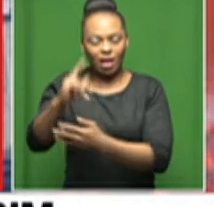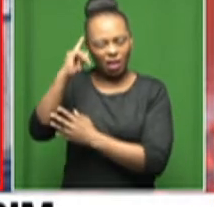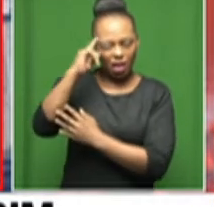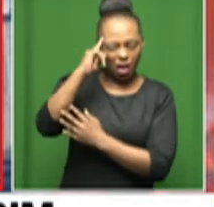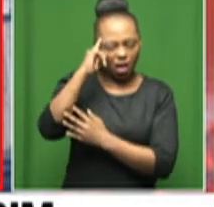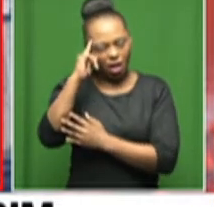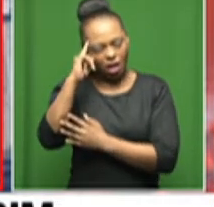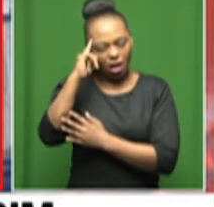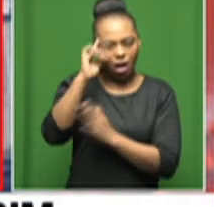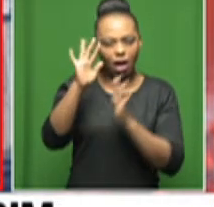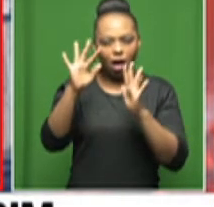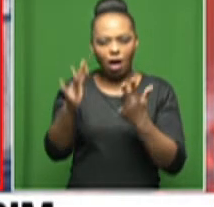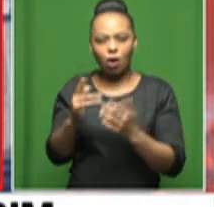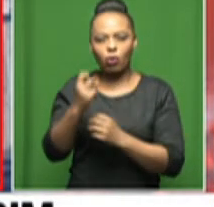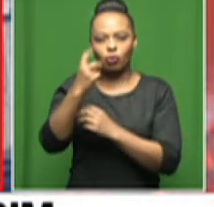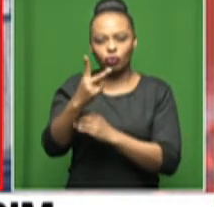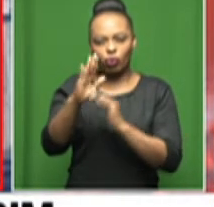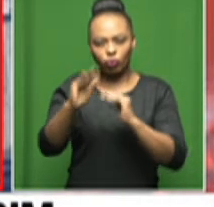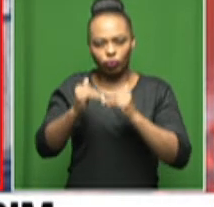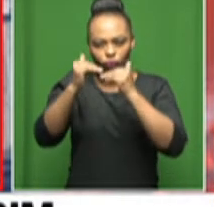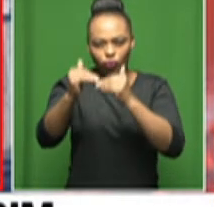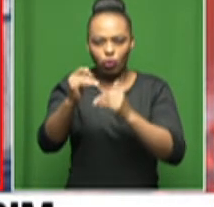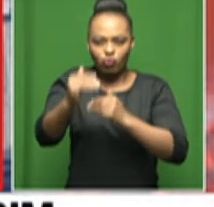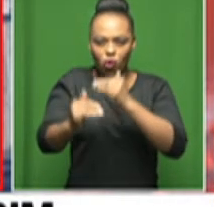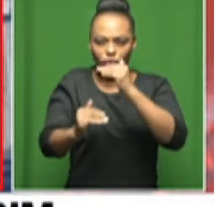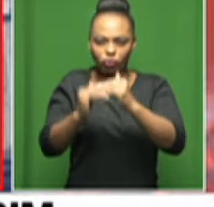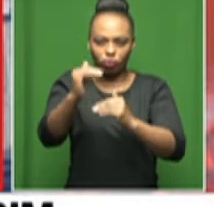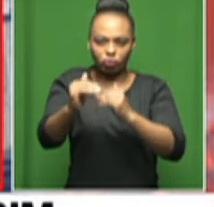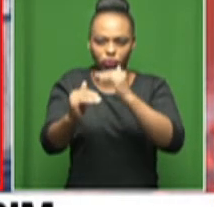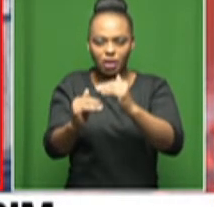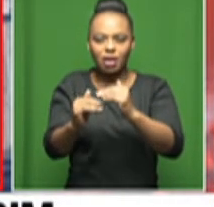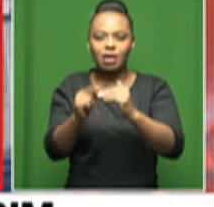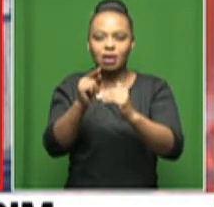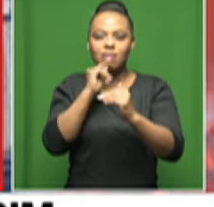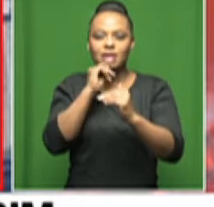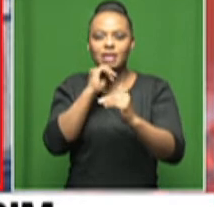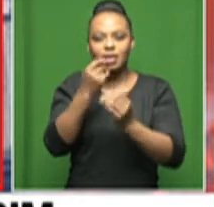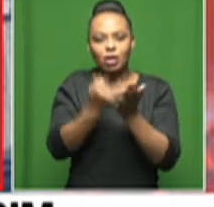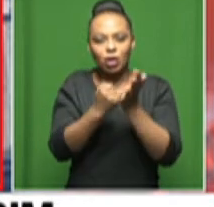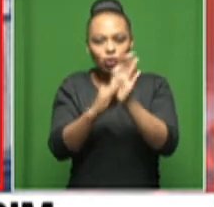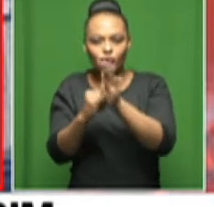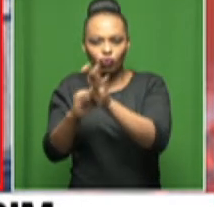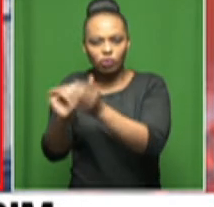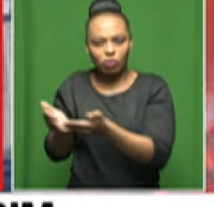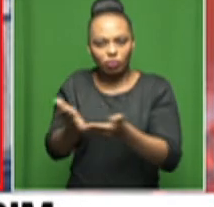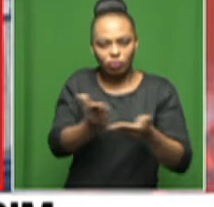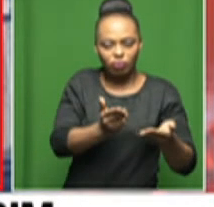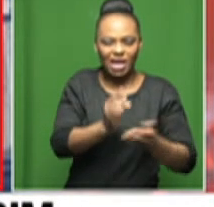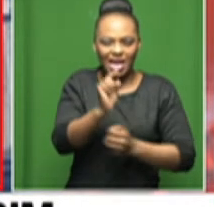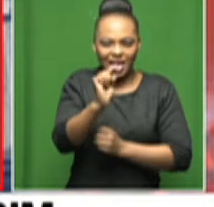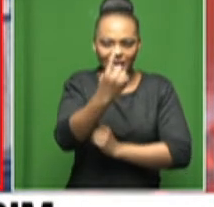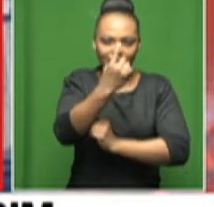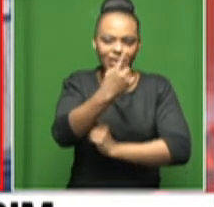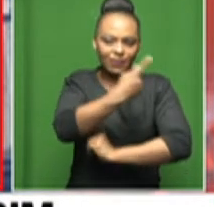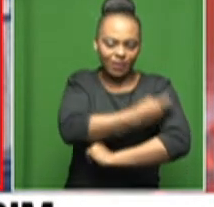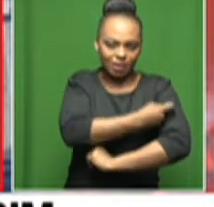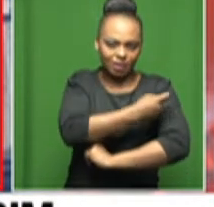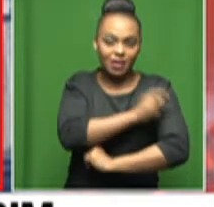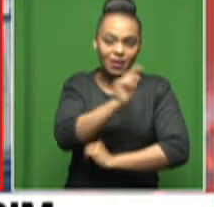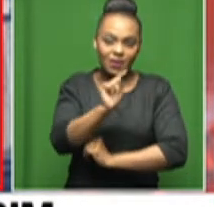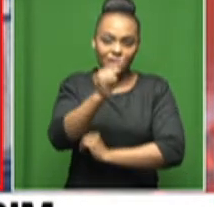a two-step process. It's a stepped introduction of each vaccine. The first step is